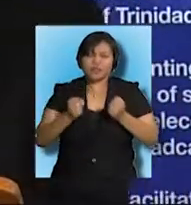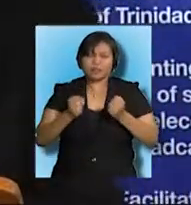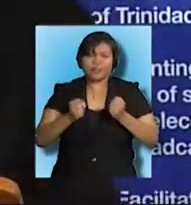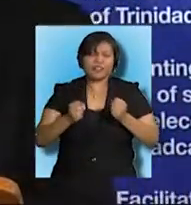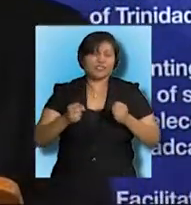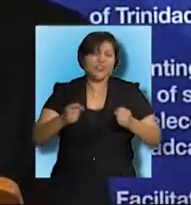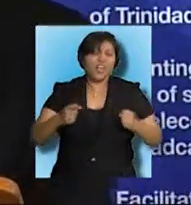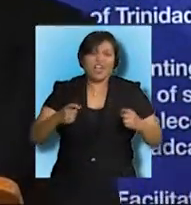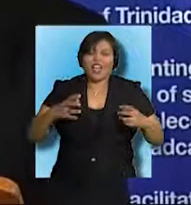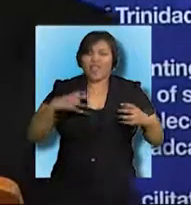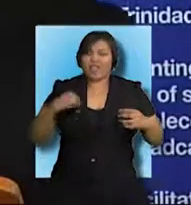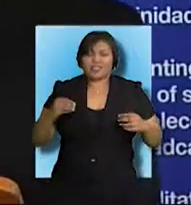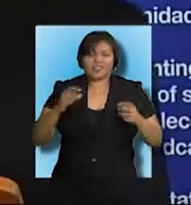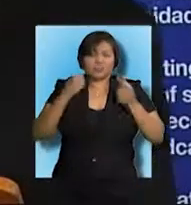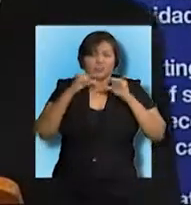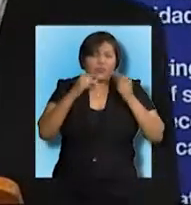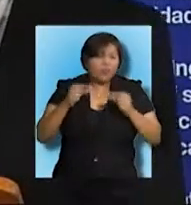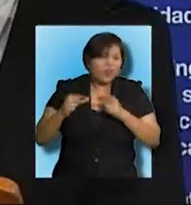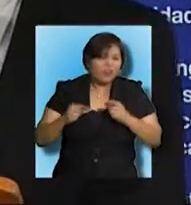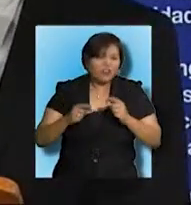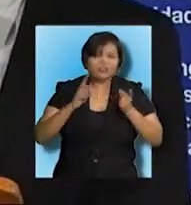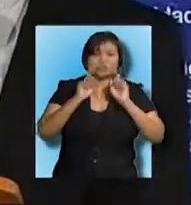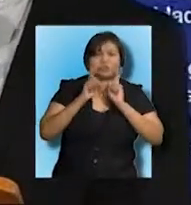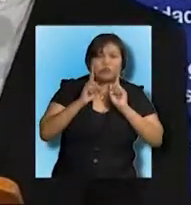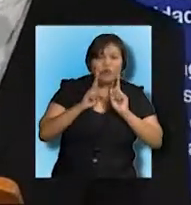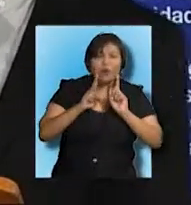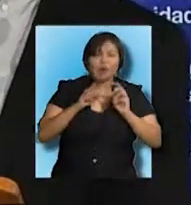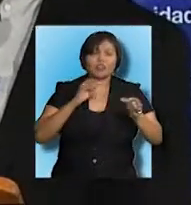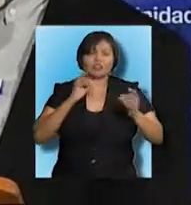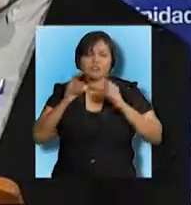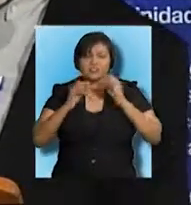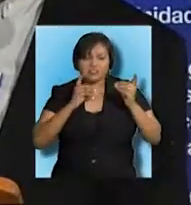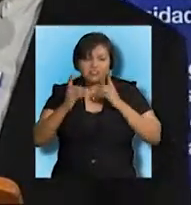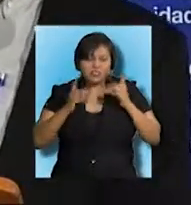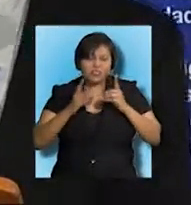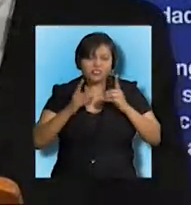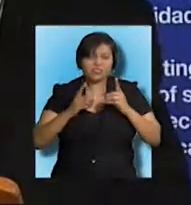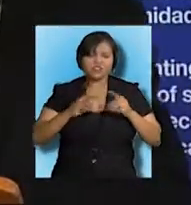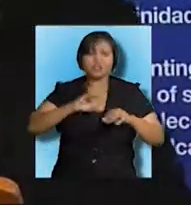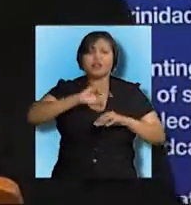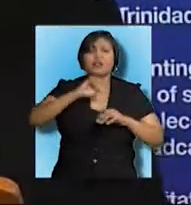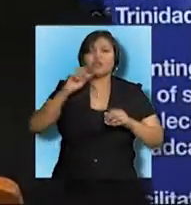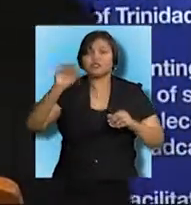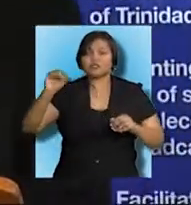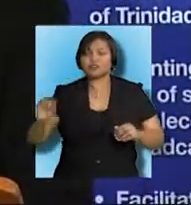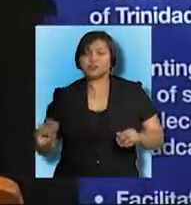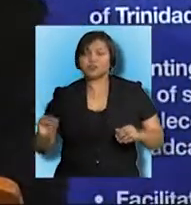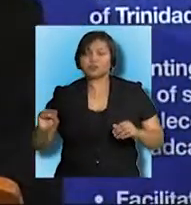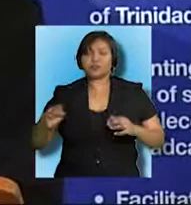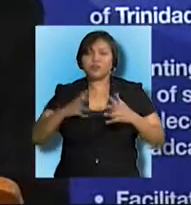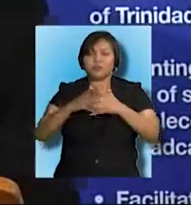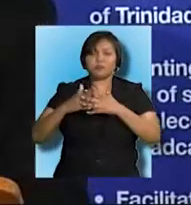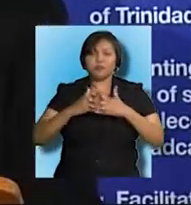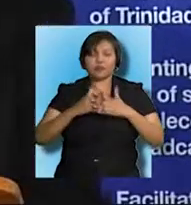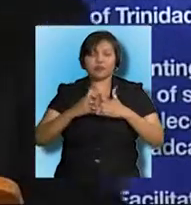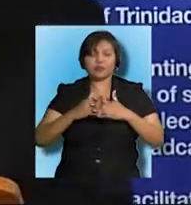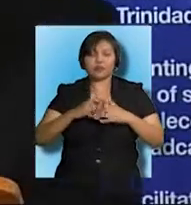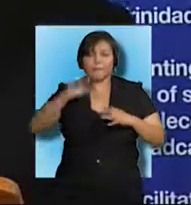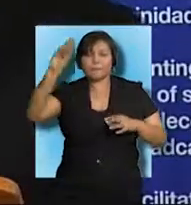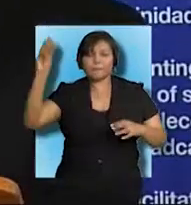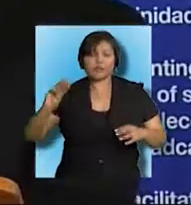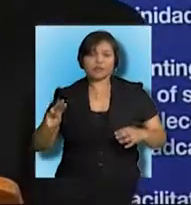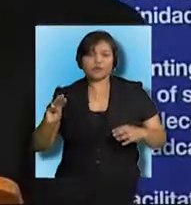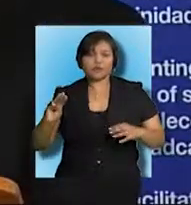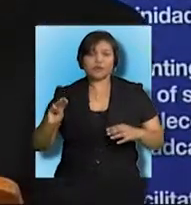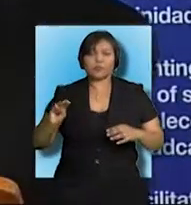are battles raging on all across Latin America, sort of to the south of you, in